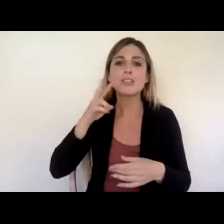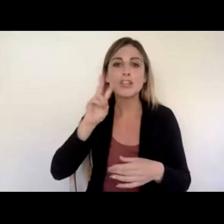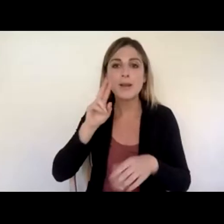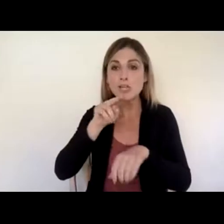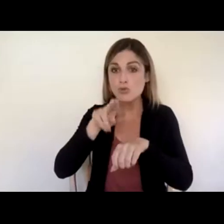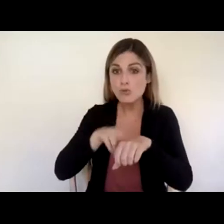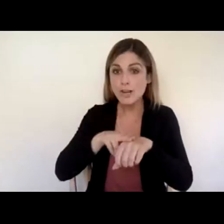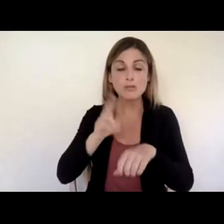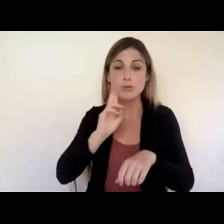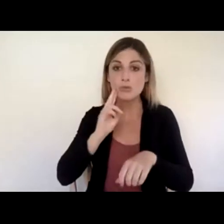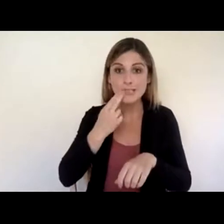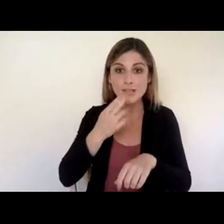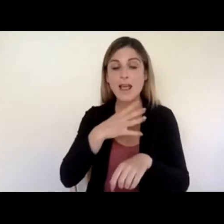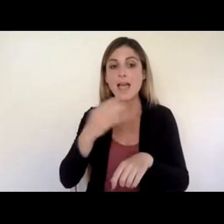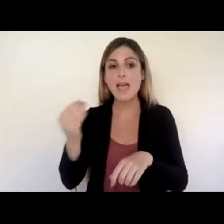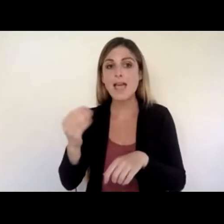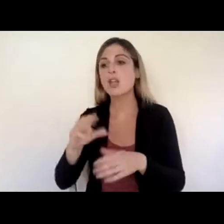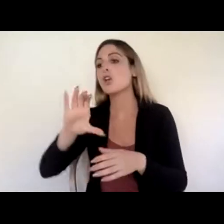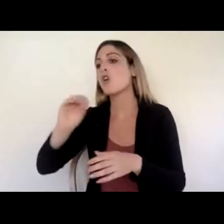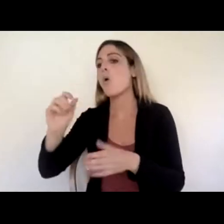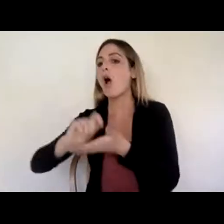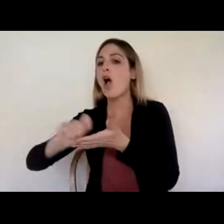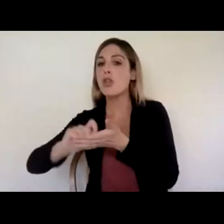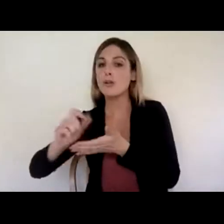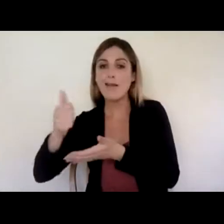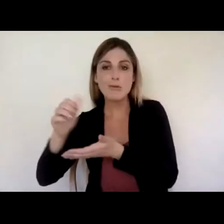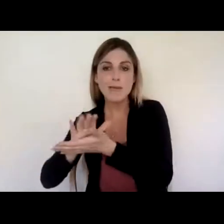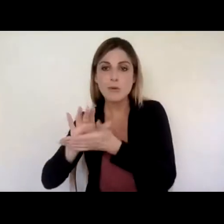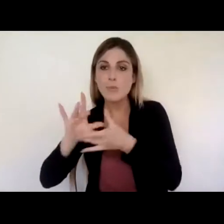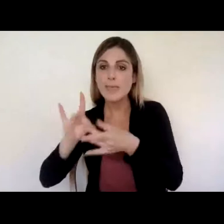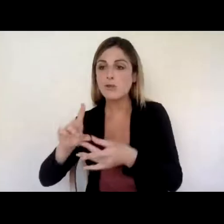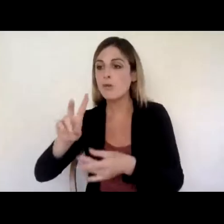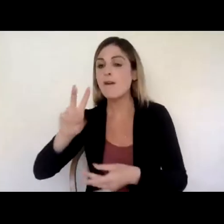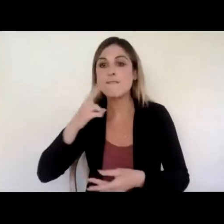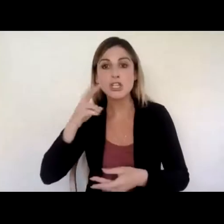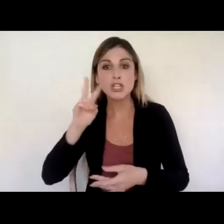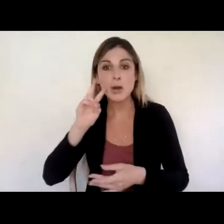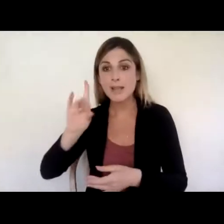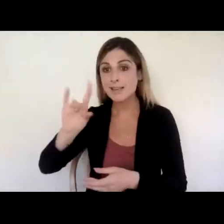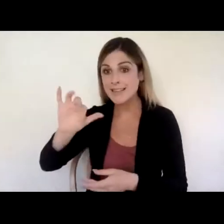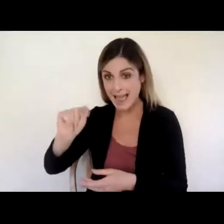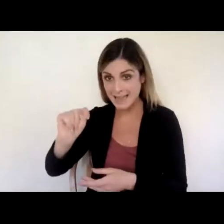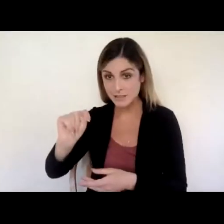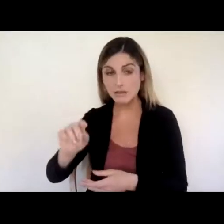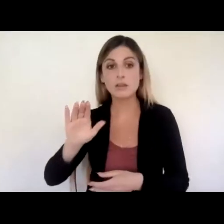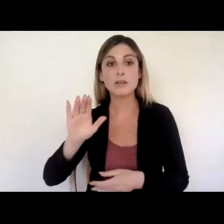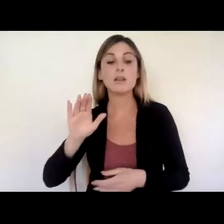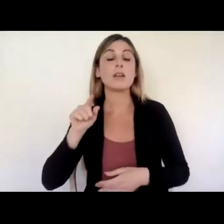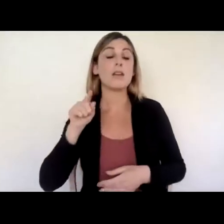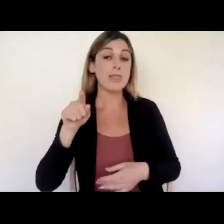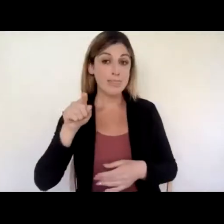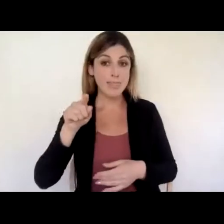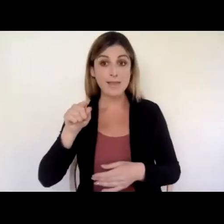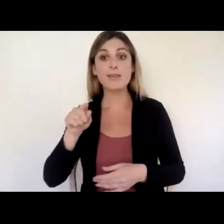and Dietetics position paper on vegetarian diets. On her website, Ms. Messina says, "I devote my career to giving people